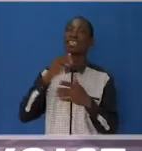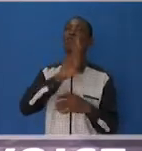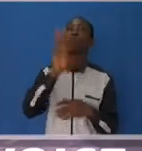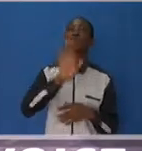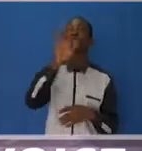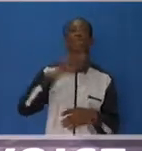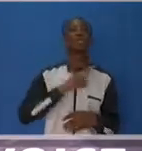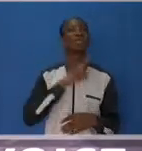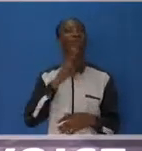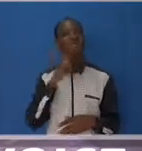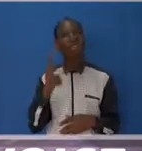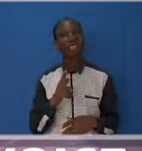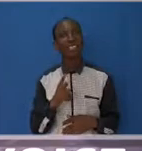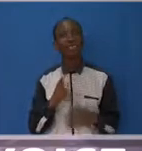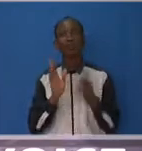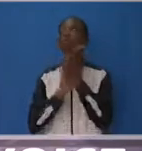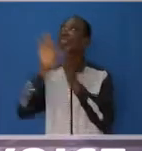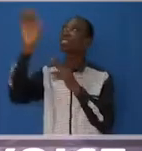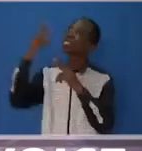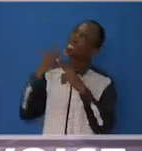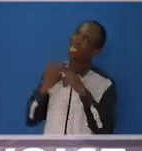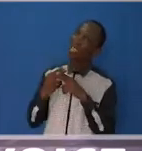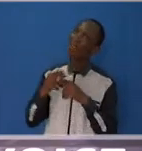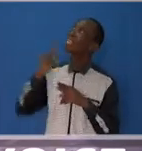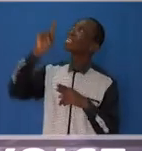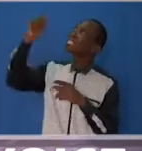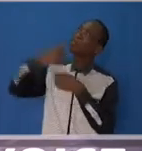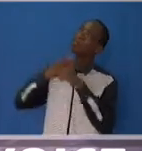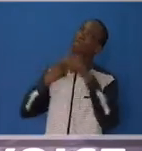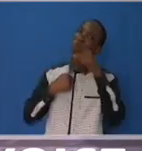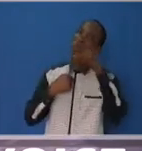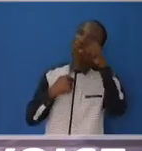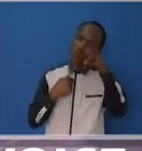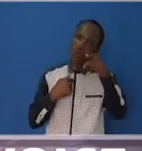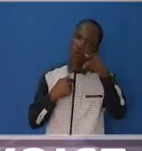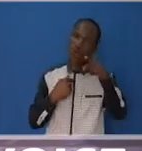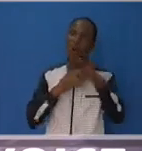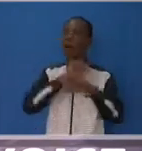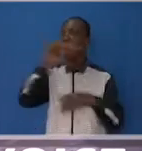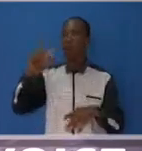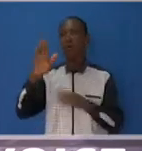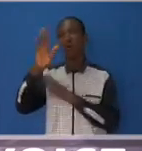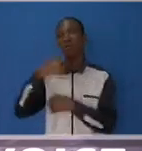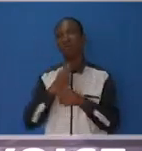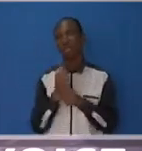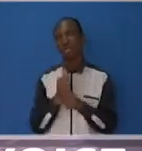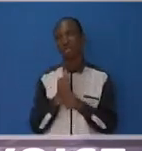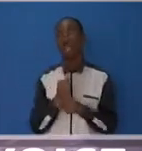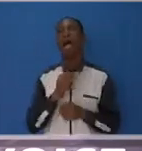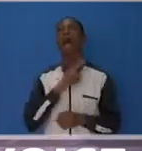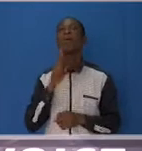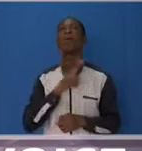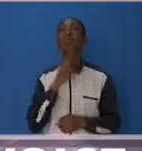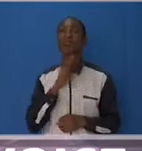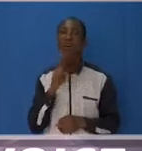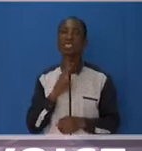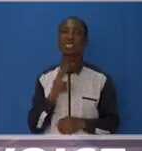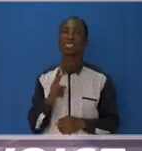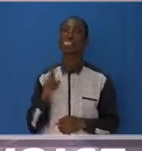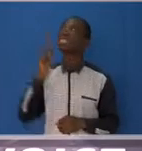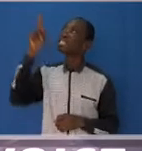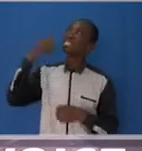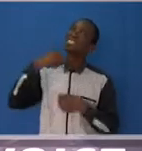you, bona buddy. Or no, no, bo me, or no, no, bo, or no, bo, ye, ye, na, ye, ne, no, I did you, Tonyumono, or